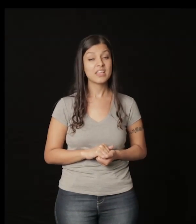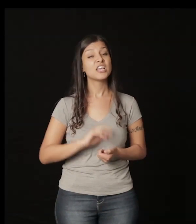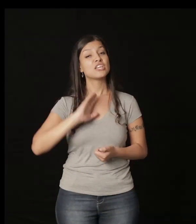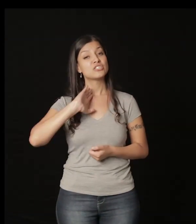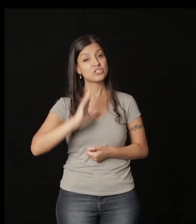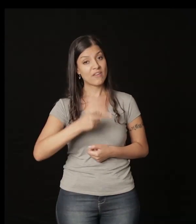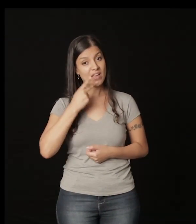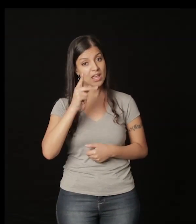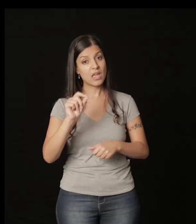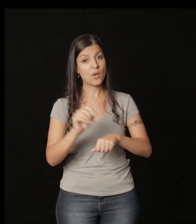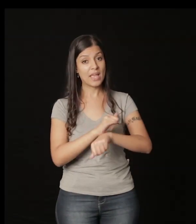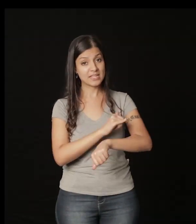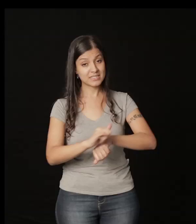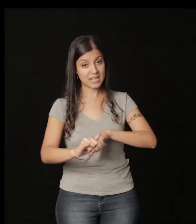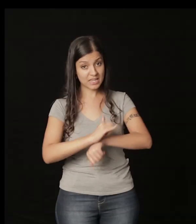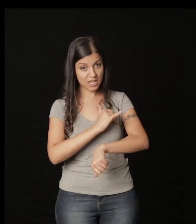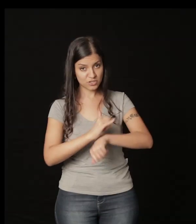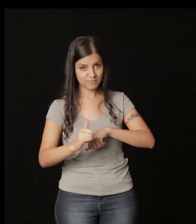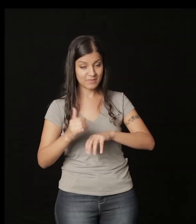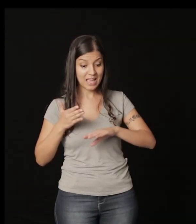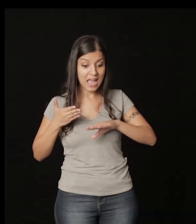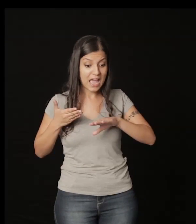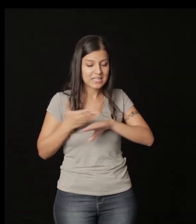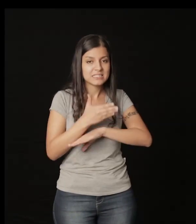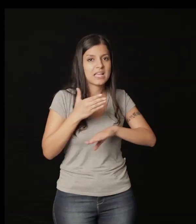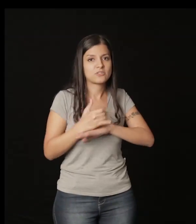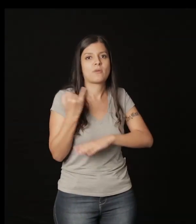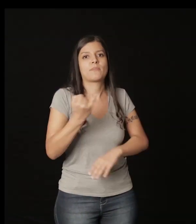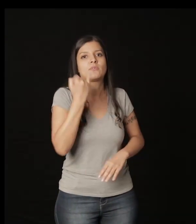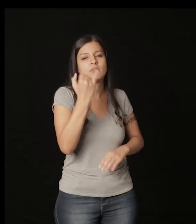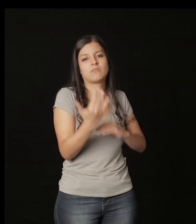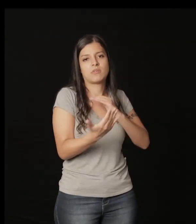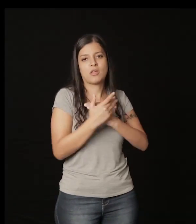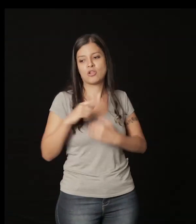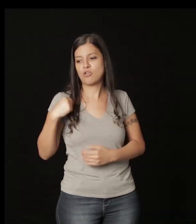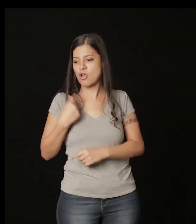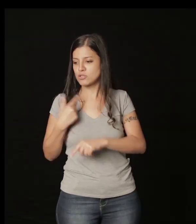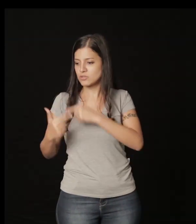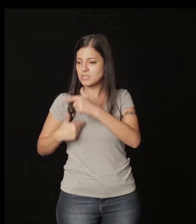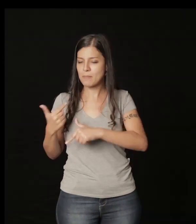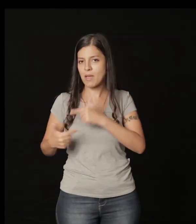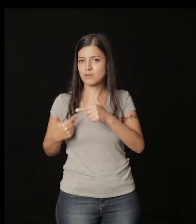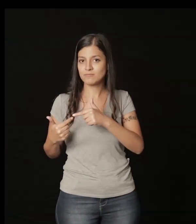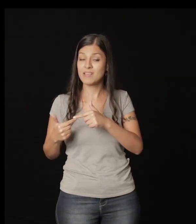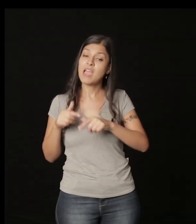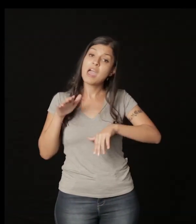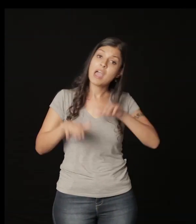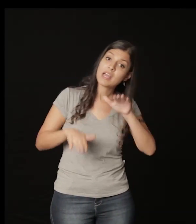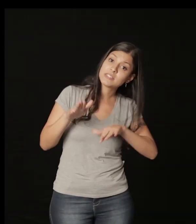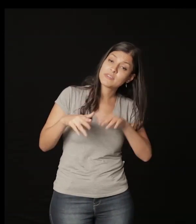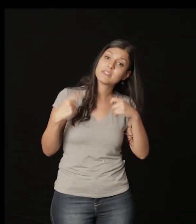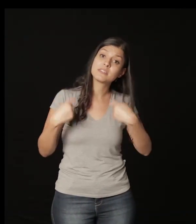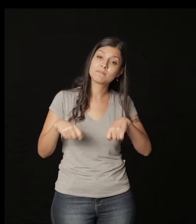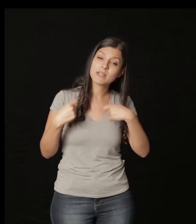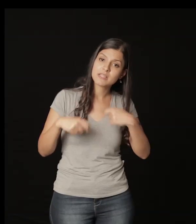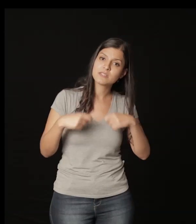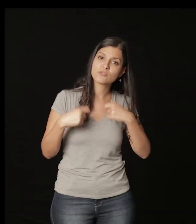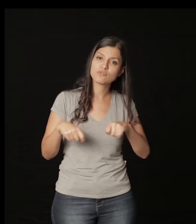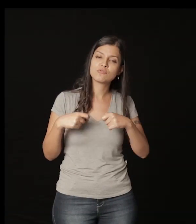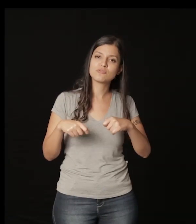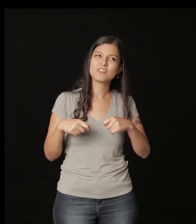It is a strategy, and as I said earlier, access is really the key to a lot of our work, and sometimes you have